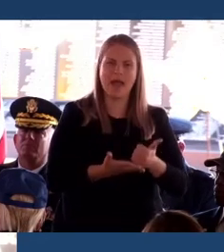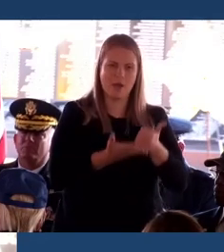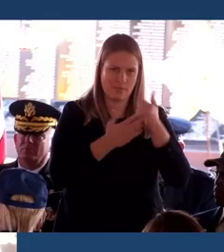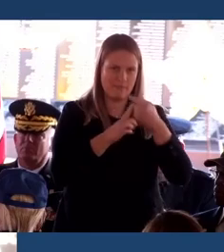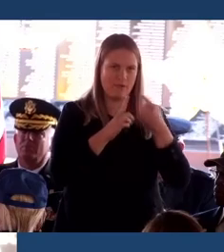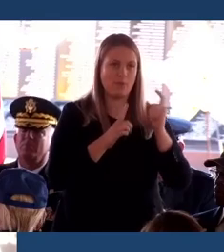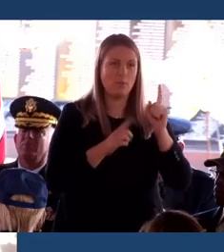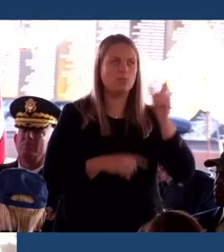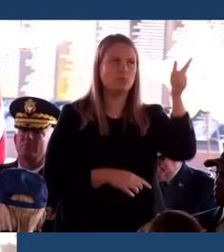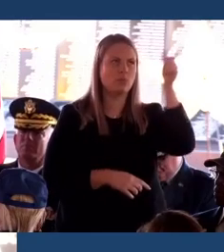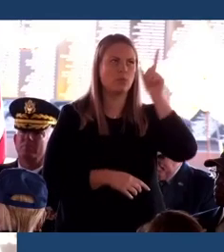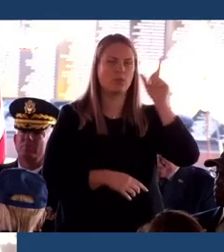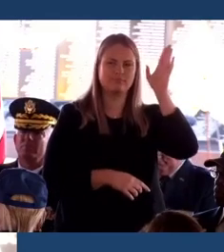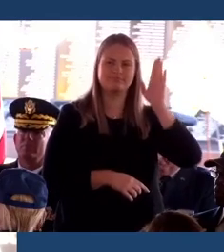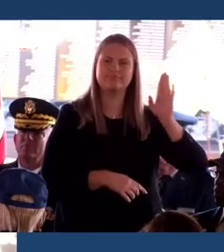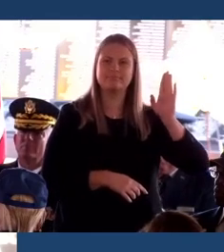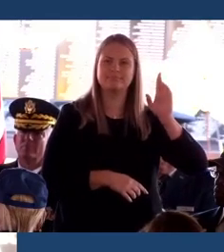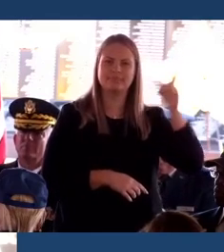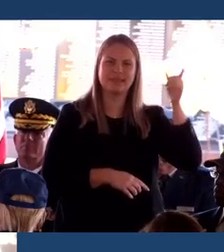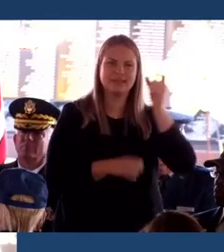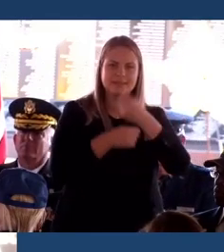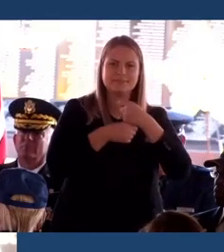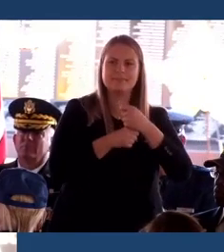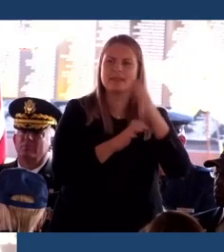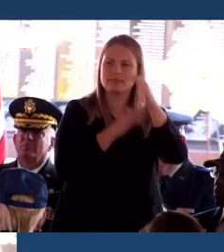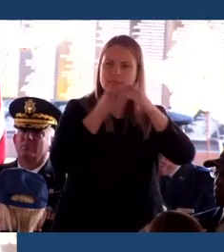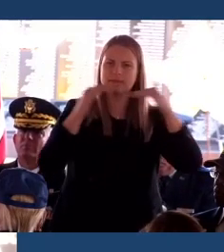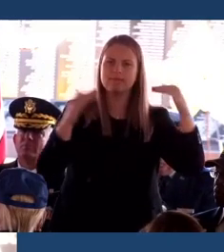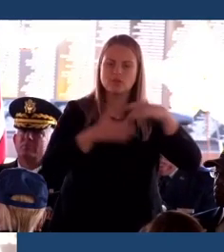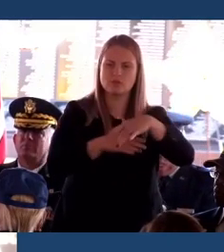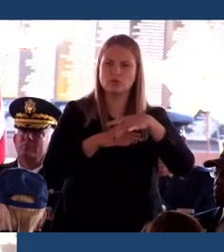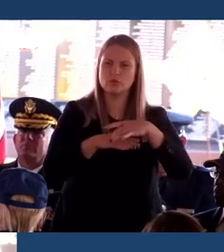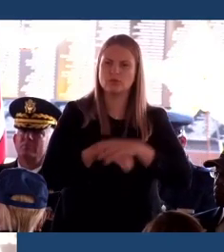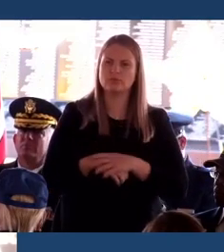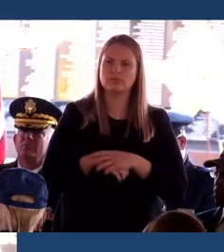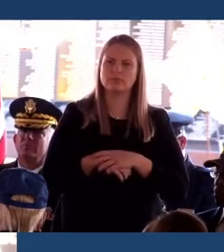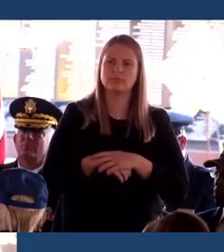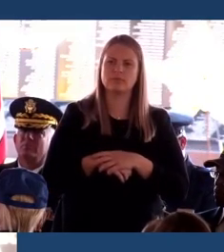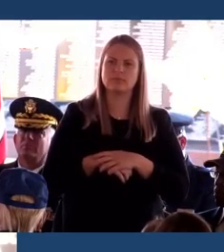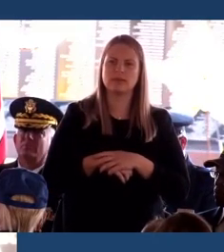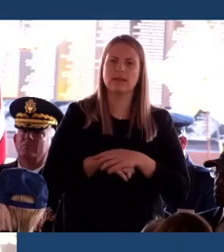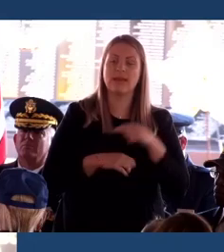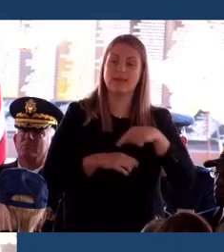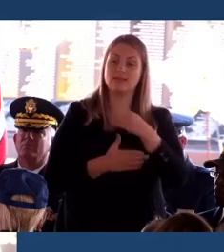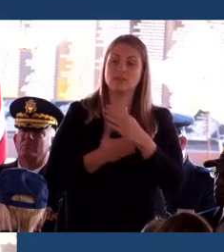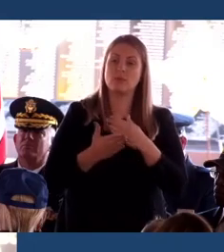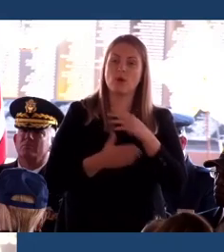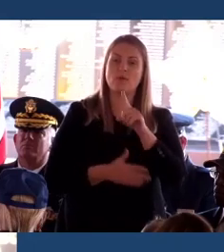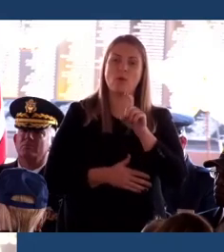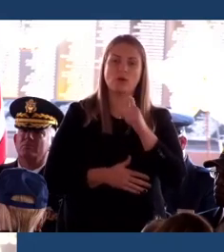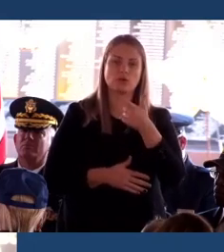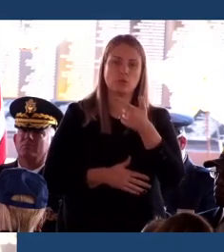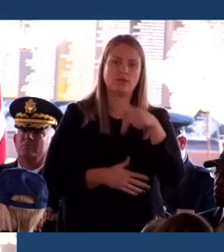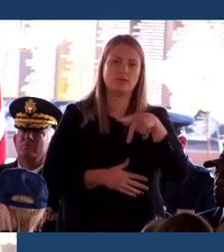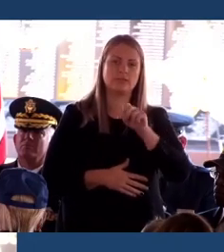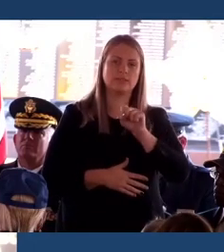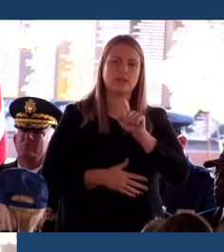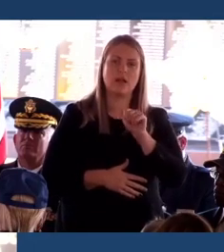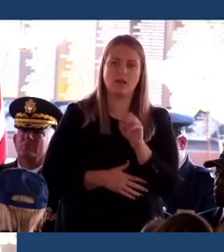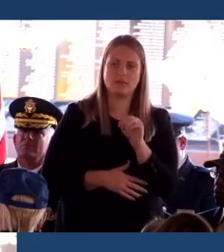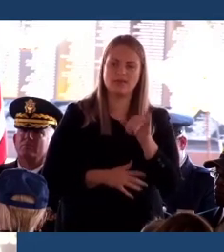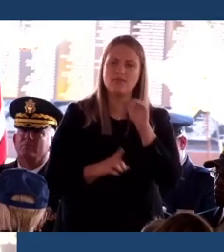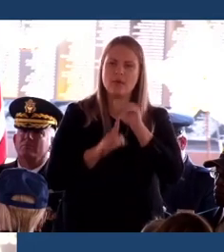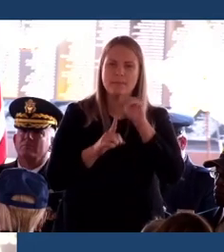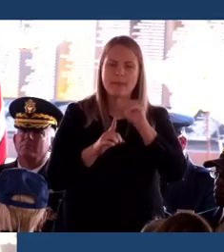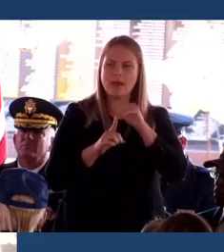Lord, the creator of heaven and earth. This piece of the 121st Psalm is a reminder of those around